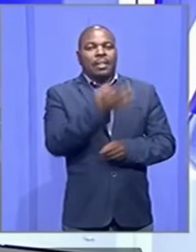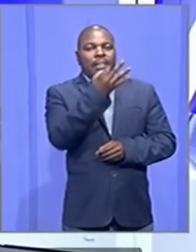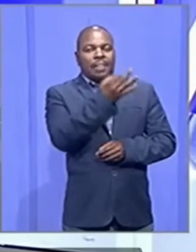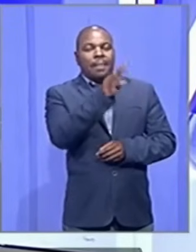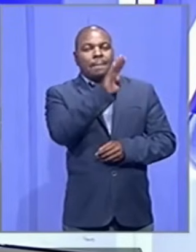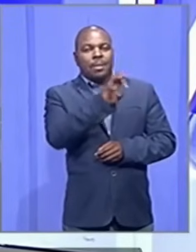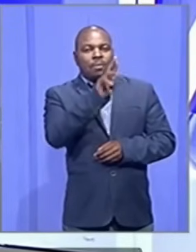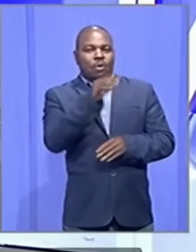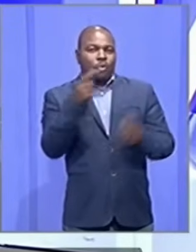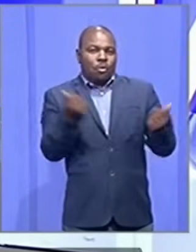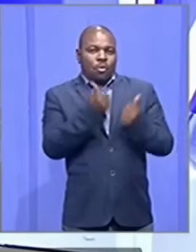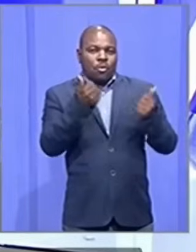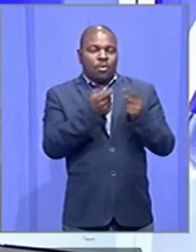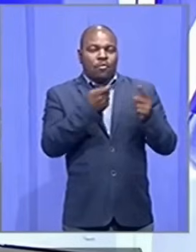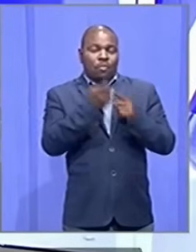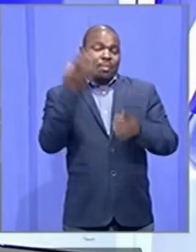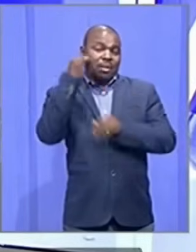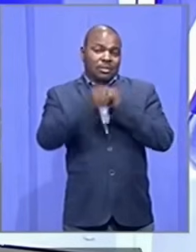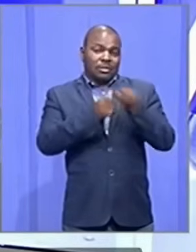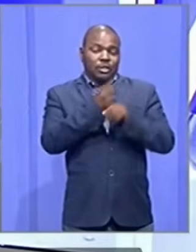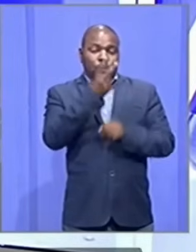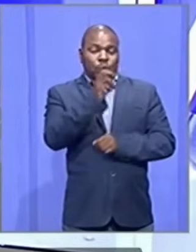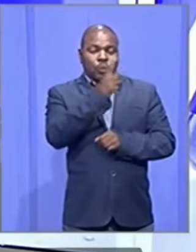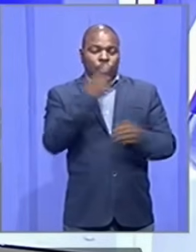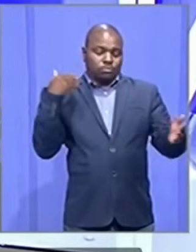Mmesa 2021 le Tlhakubele monongwaga